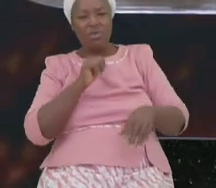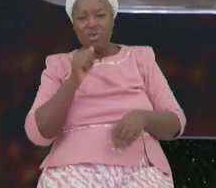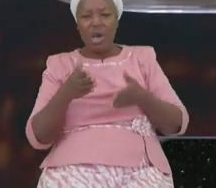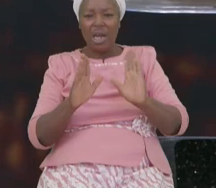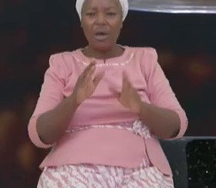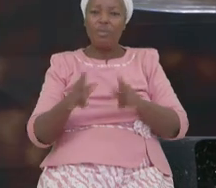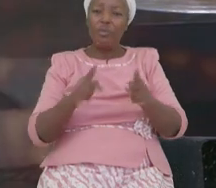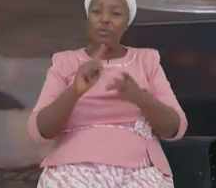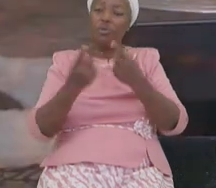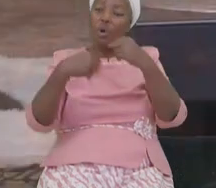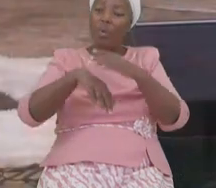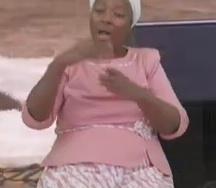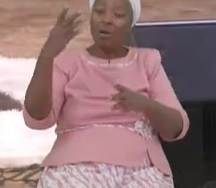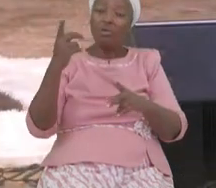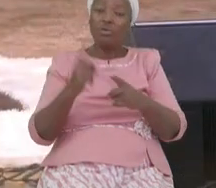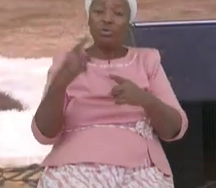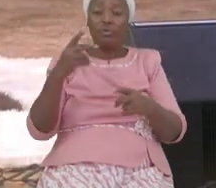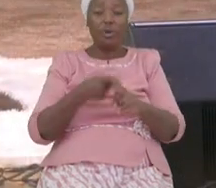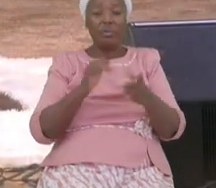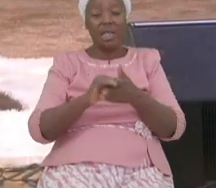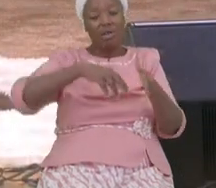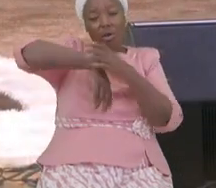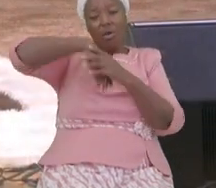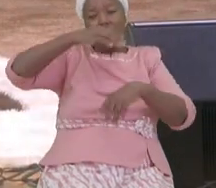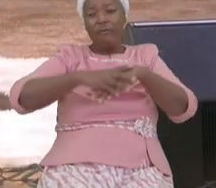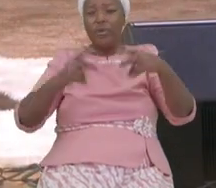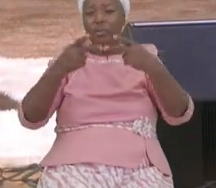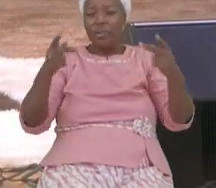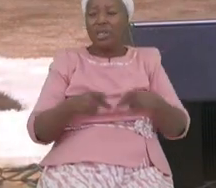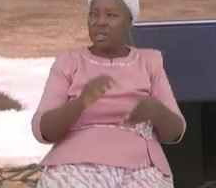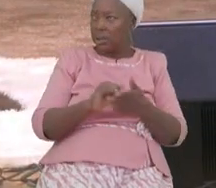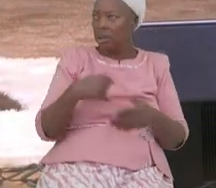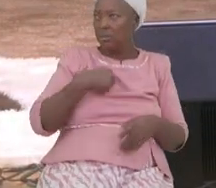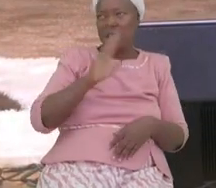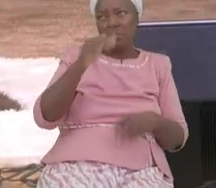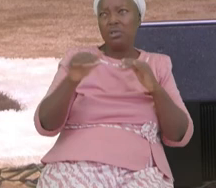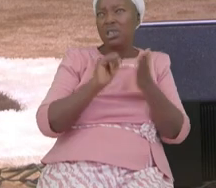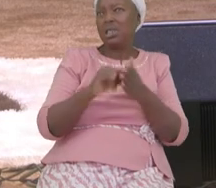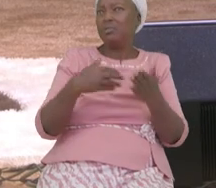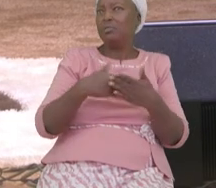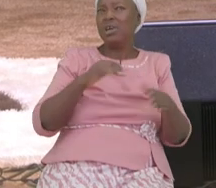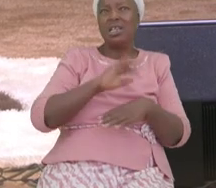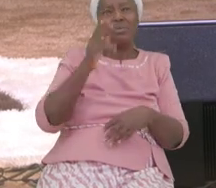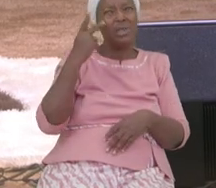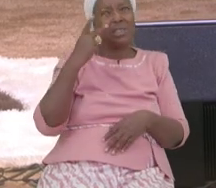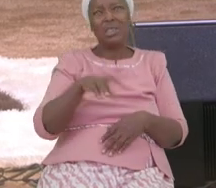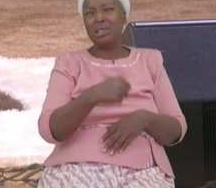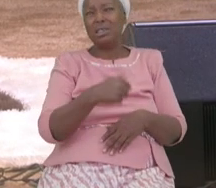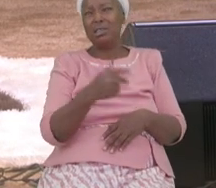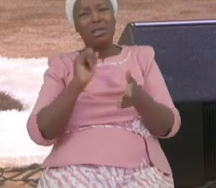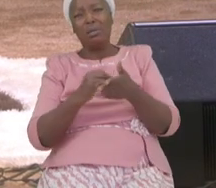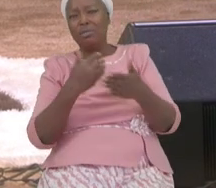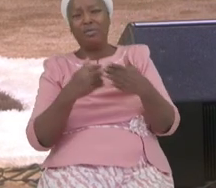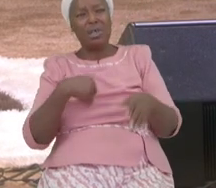people to come out of the comfort zone. I've never done that before. I've never faced an enemy like that before. I've